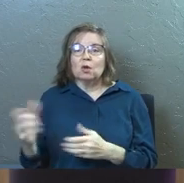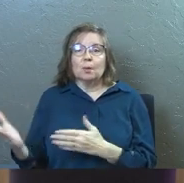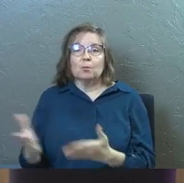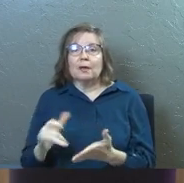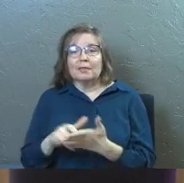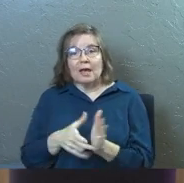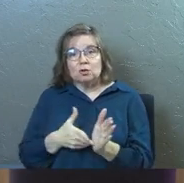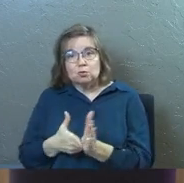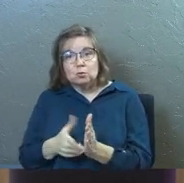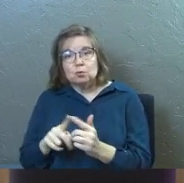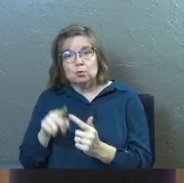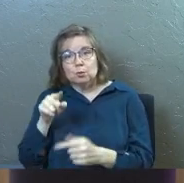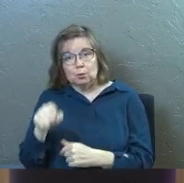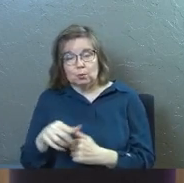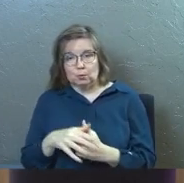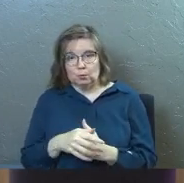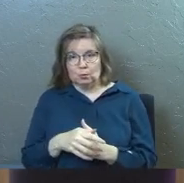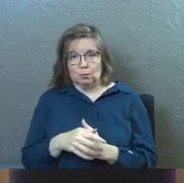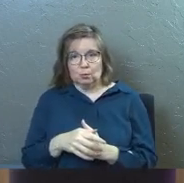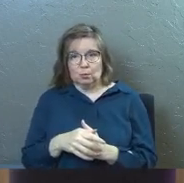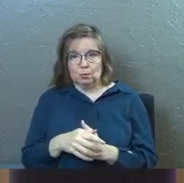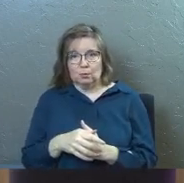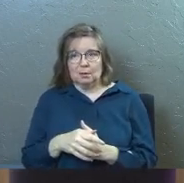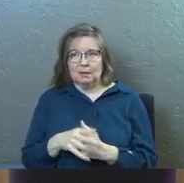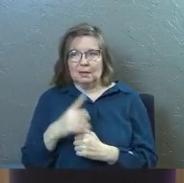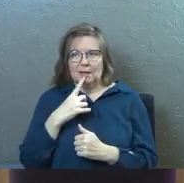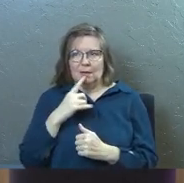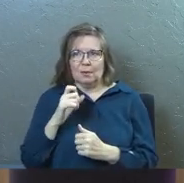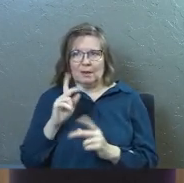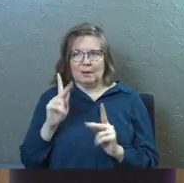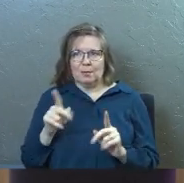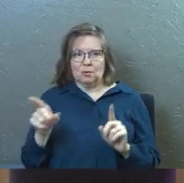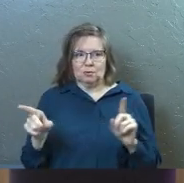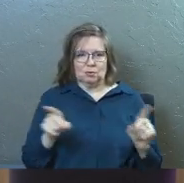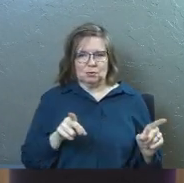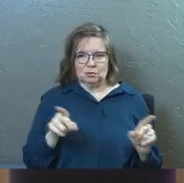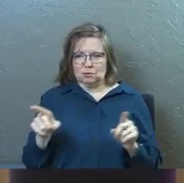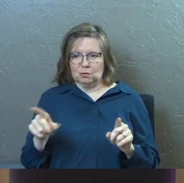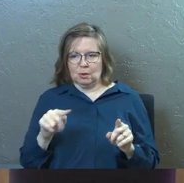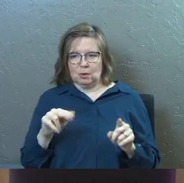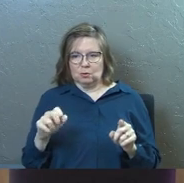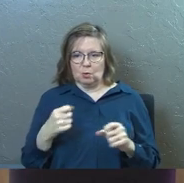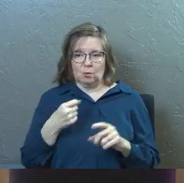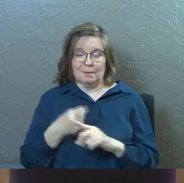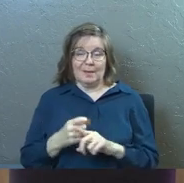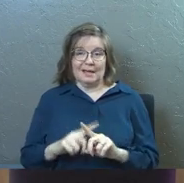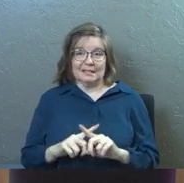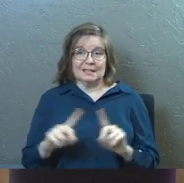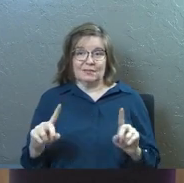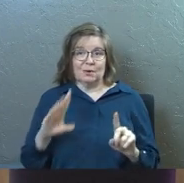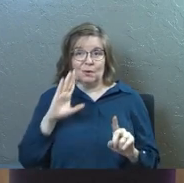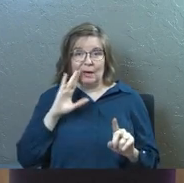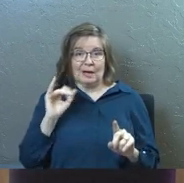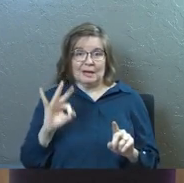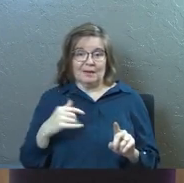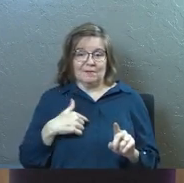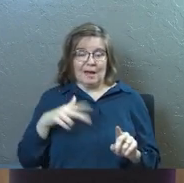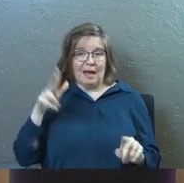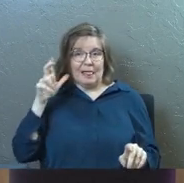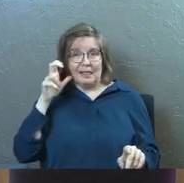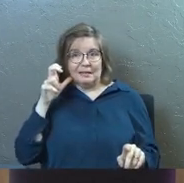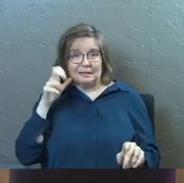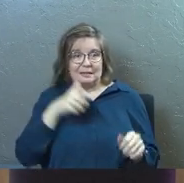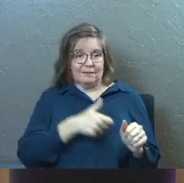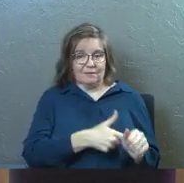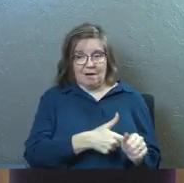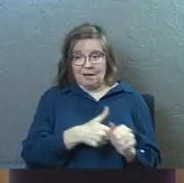bring that truth to you. And you're like, well, the person and the tone would make all the difference in the world on whether or not I listen to